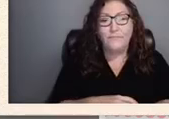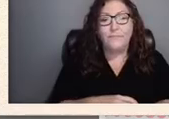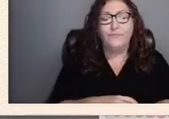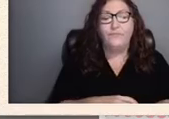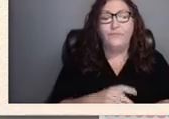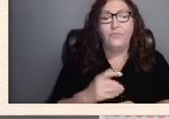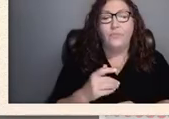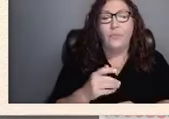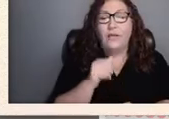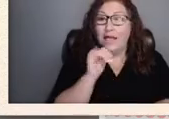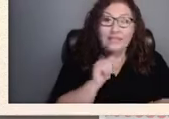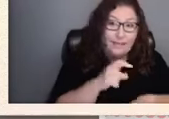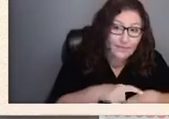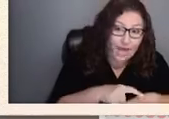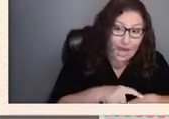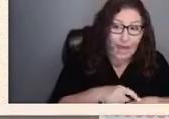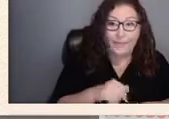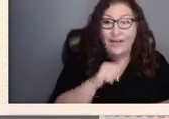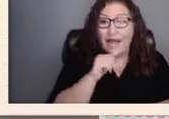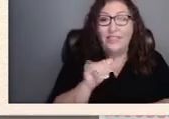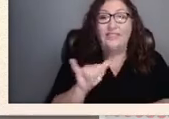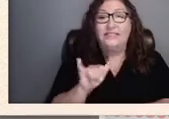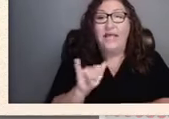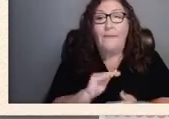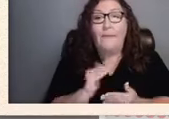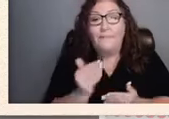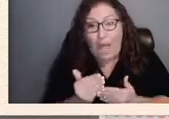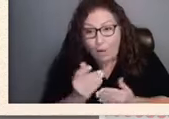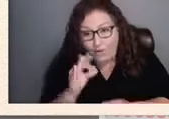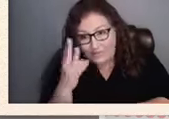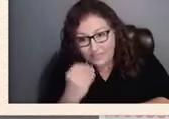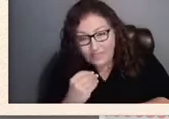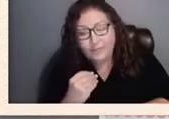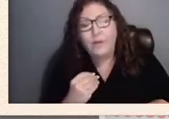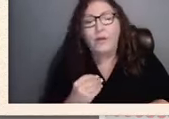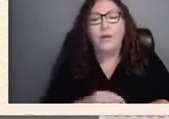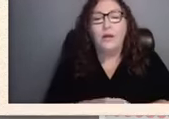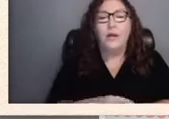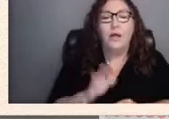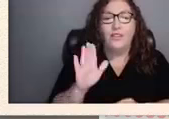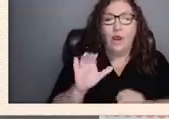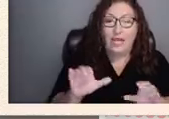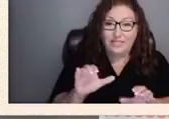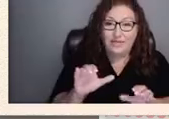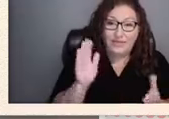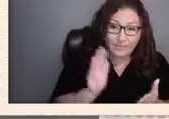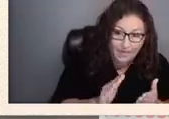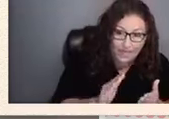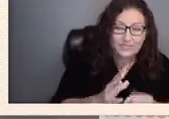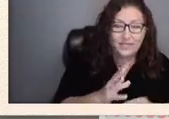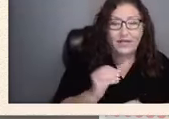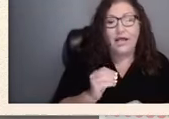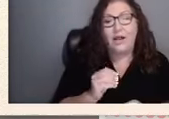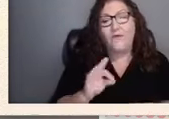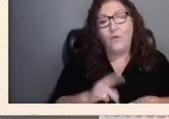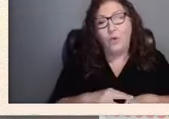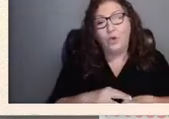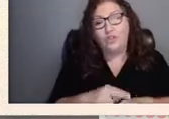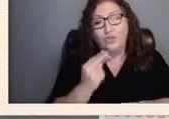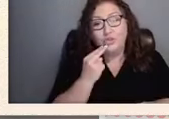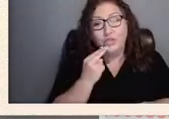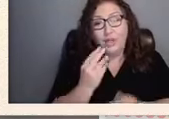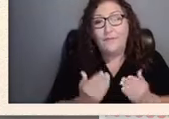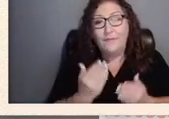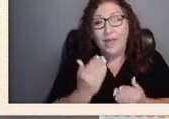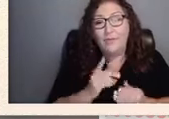same times as they normally do. We just talked about the fact that activity has been lessened, and of course, nutrition also, may be really